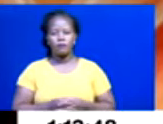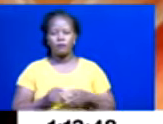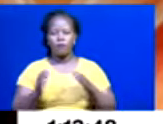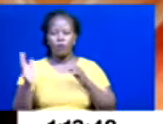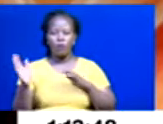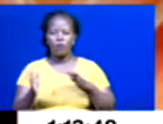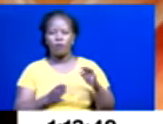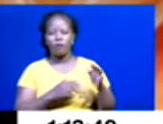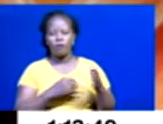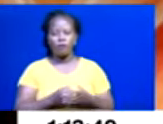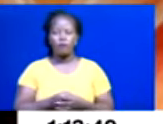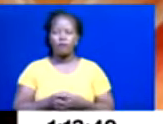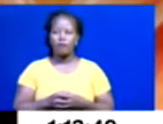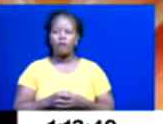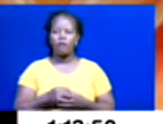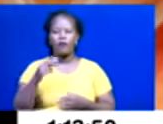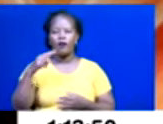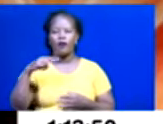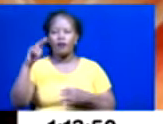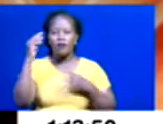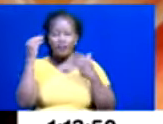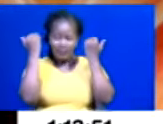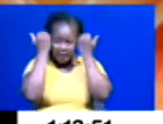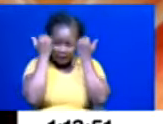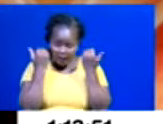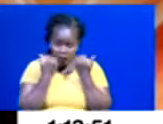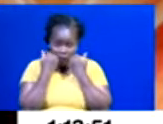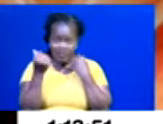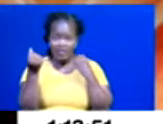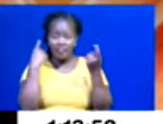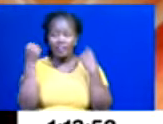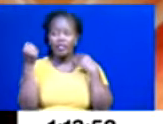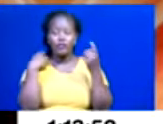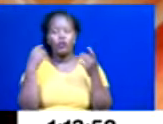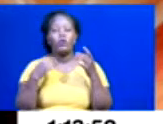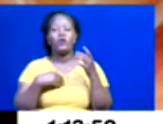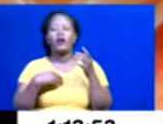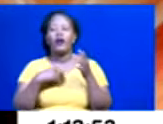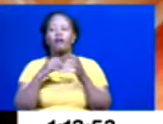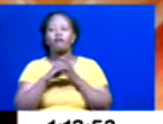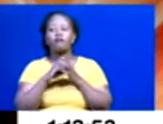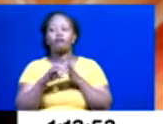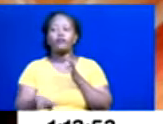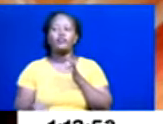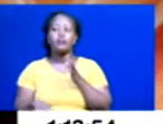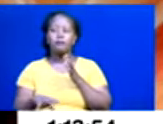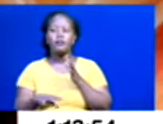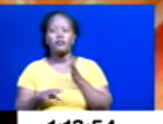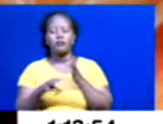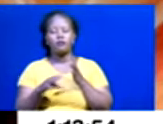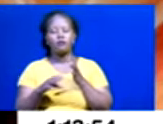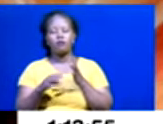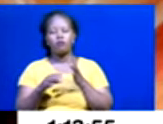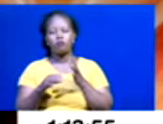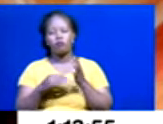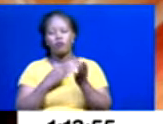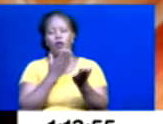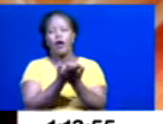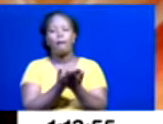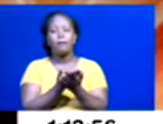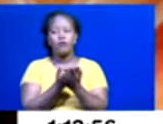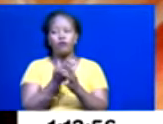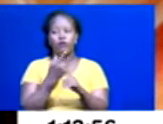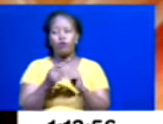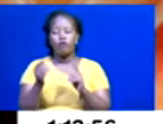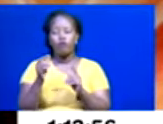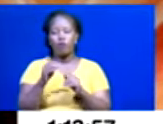Elsewhere, the High Court in Kericho has dismissed an appeal by nominated Member of Parliament, of